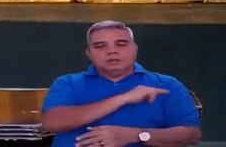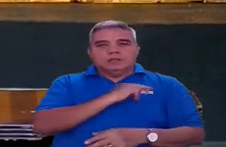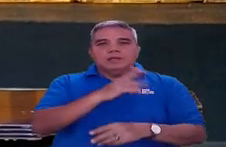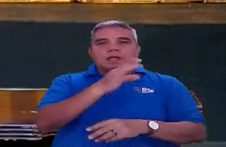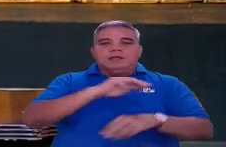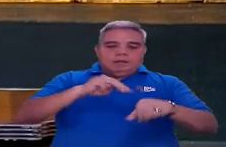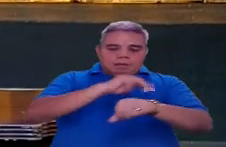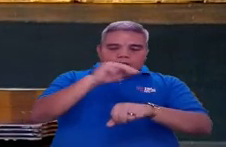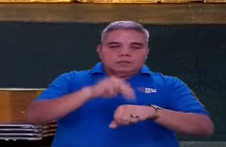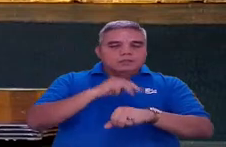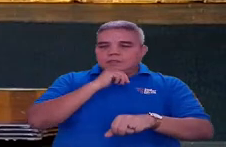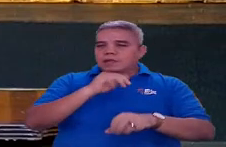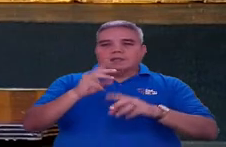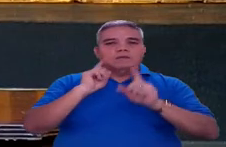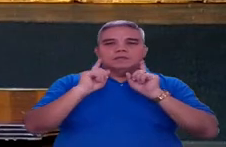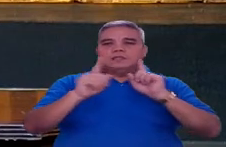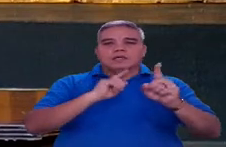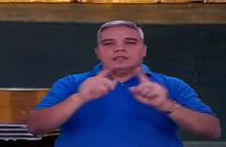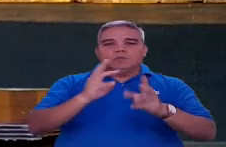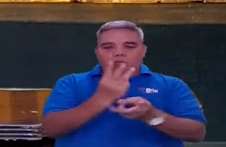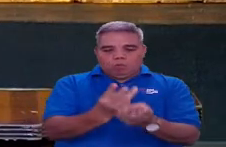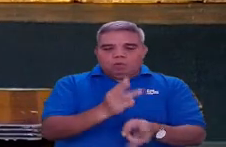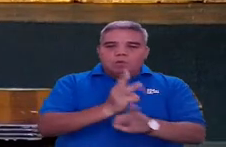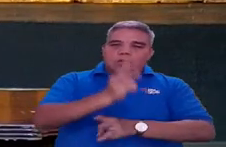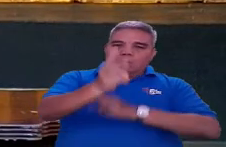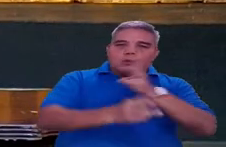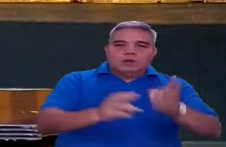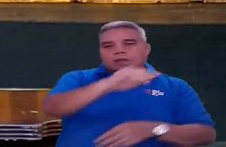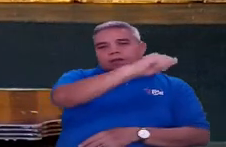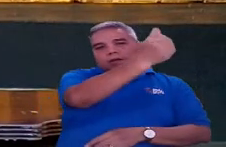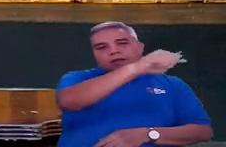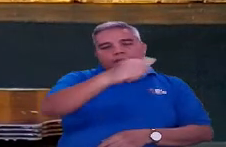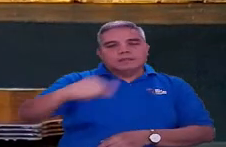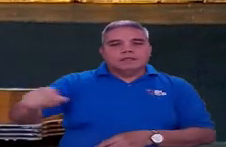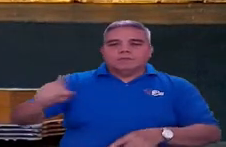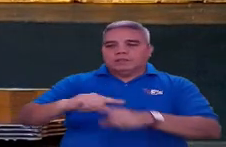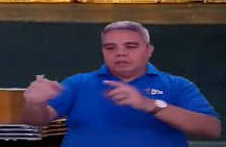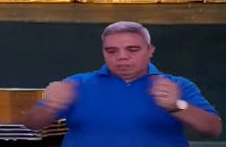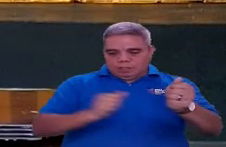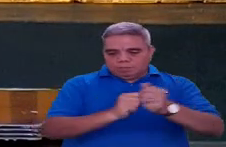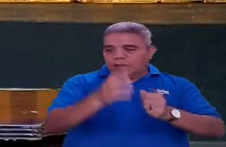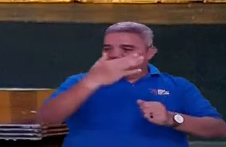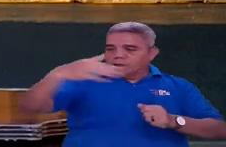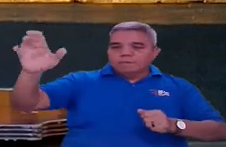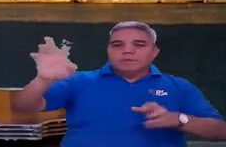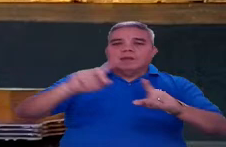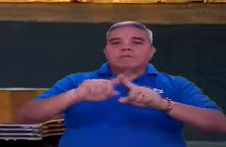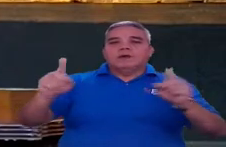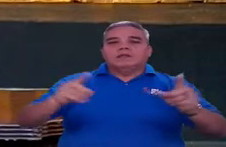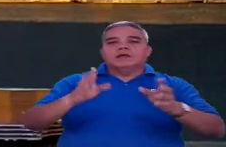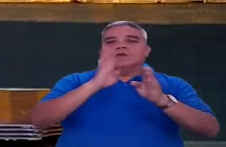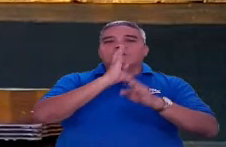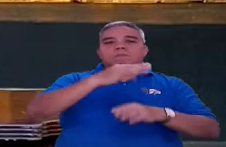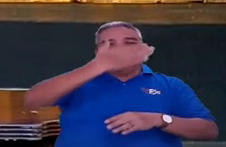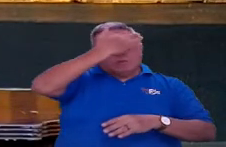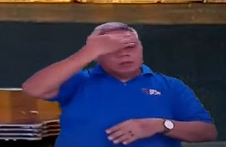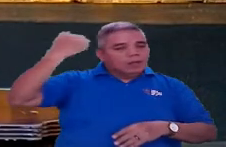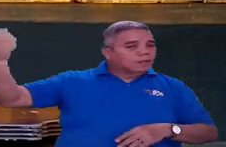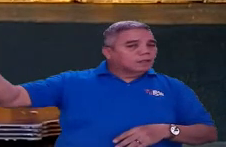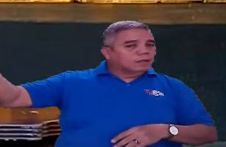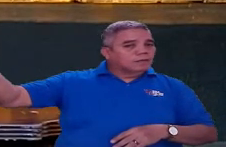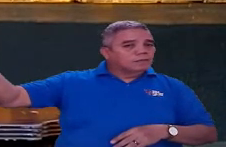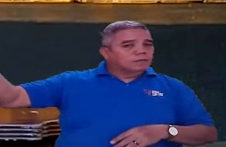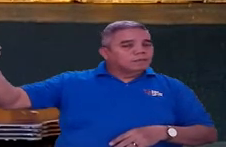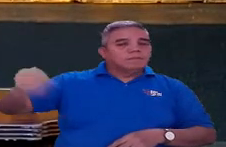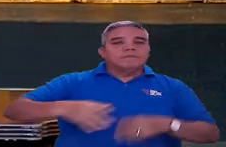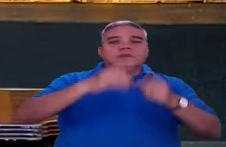This mission is not carnal, it's not worldly, or anything that will just pass in this world and will be forgotten.